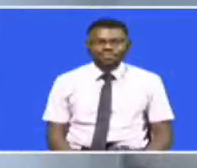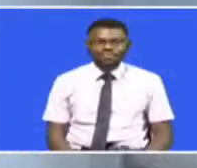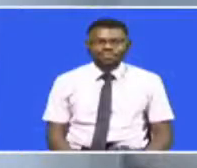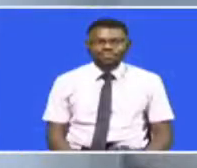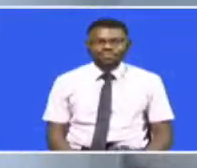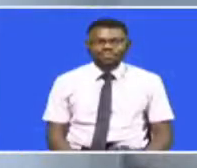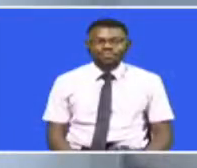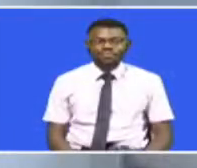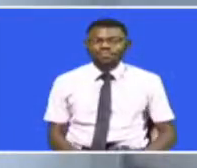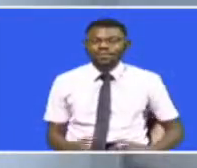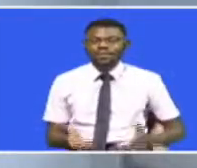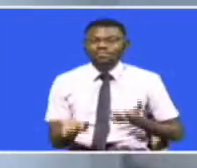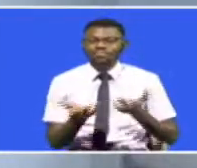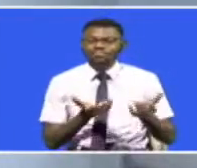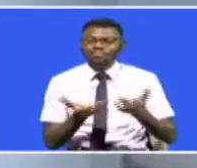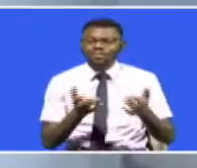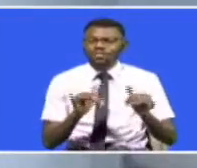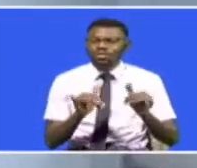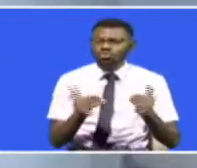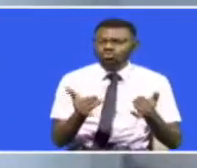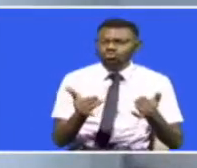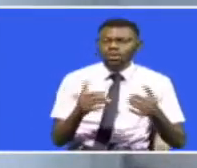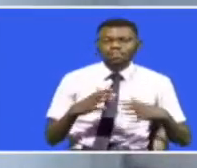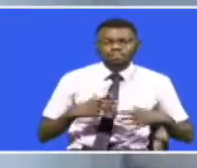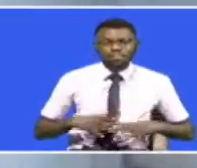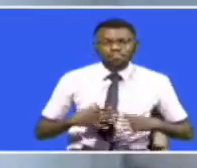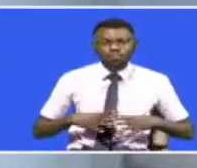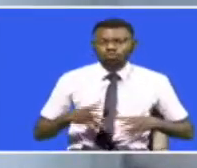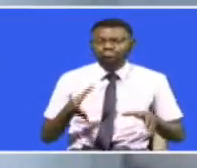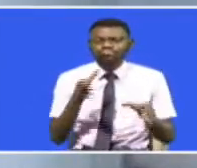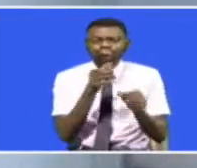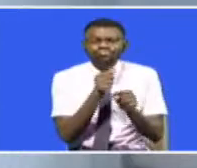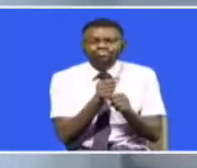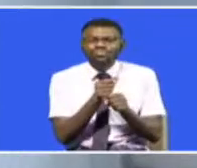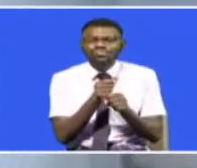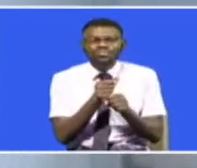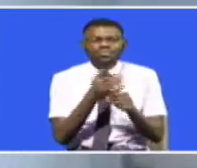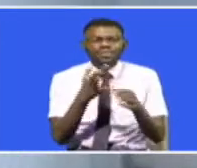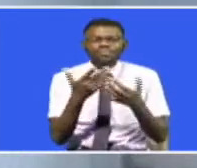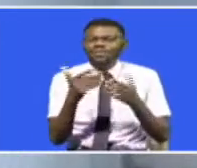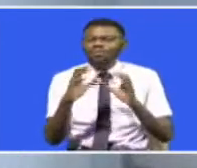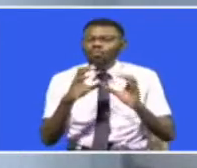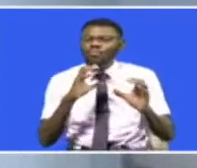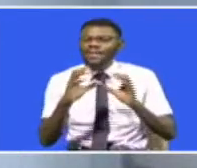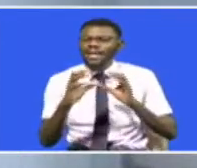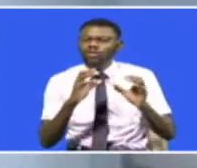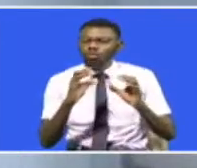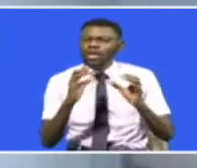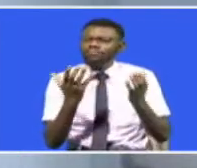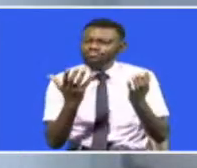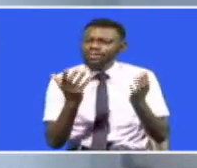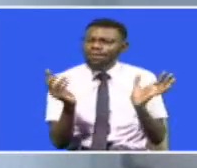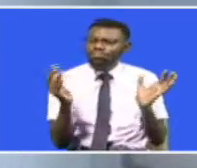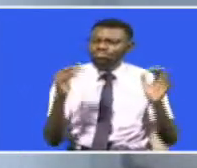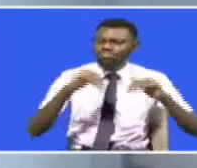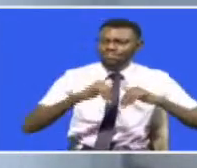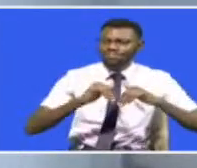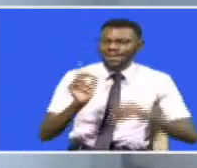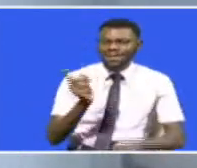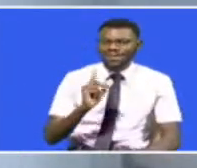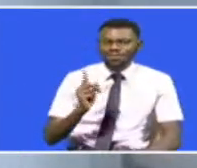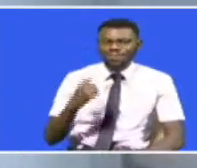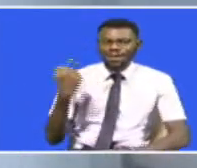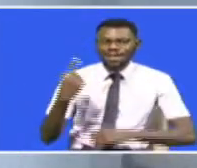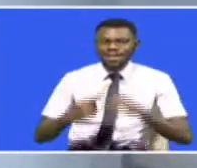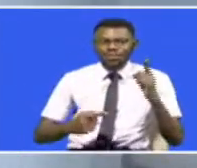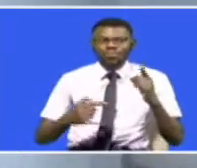All right, in business, stakeholders in the telecommunication ecosystem are congregating in Nairobi for the annual